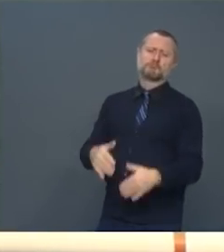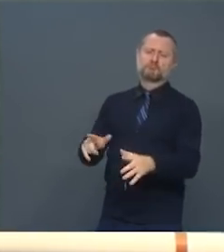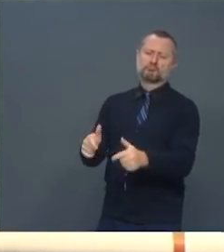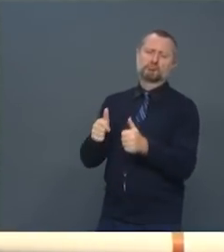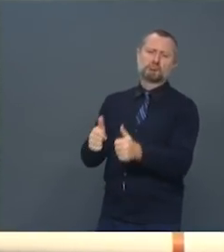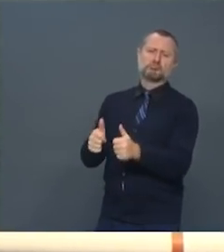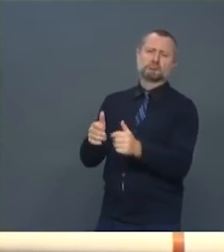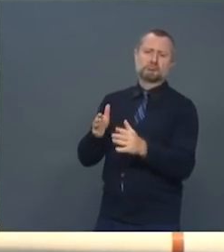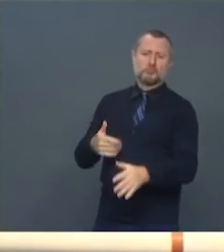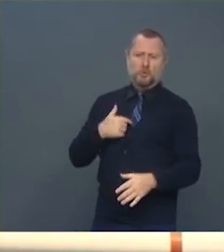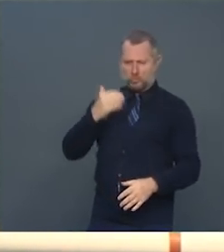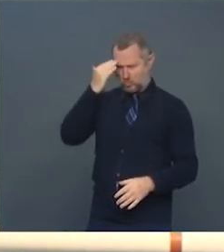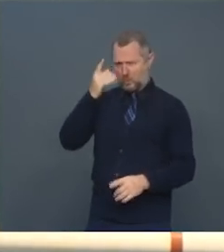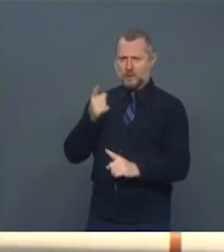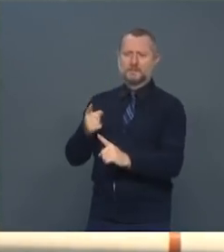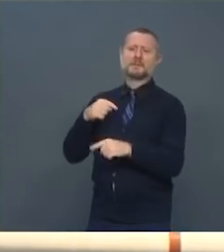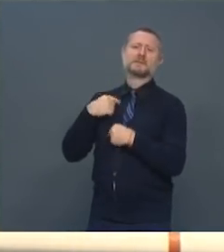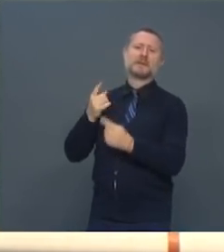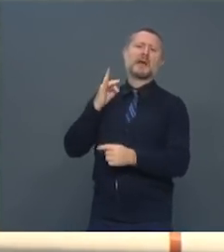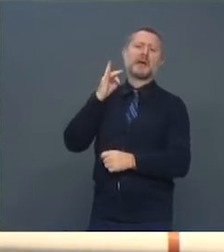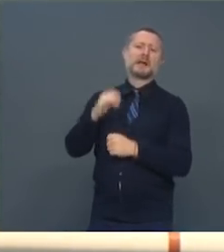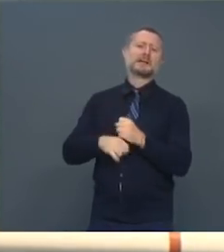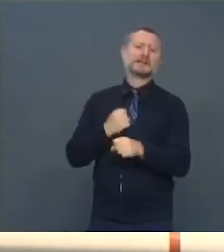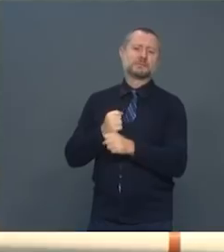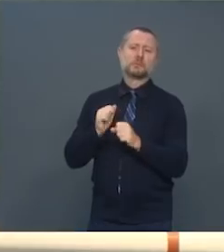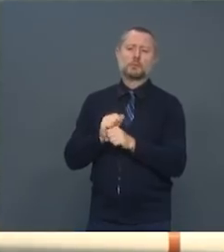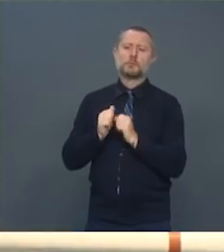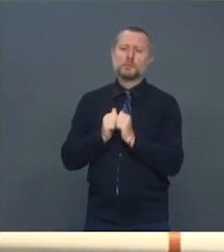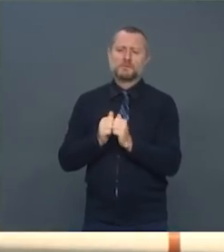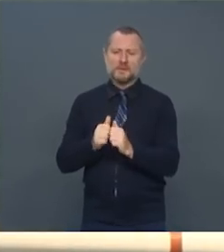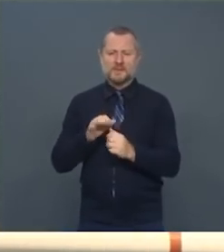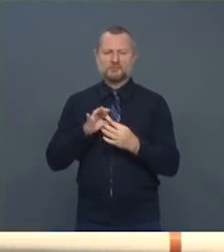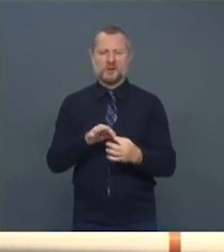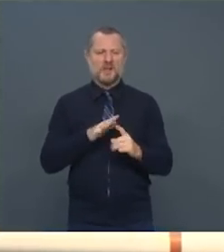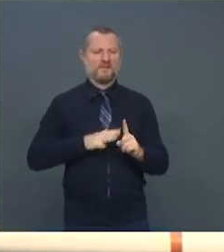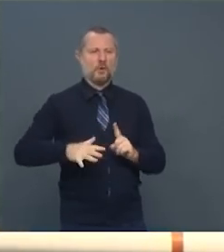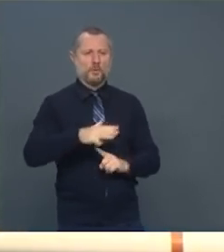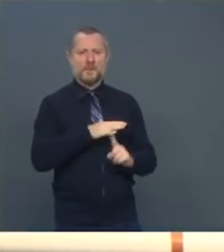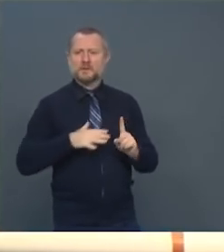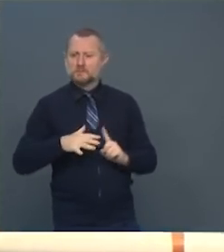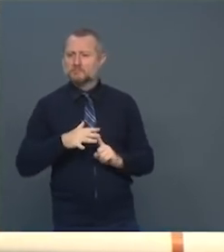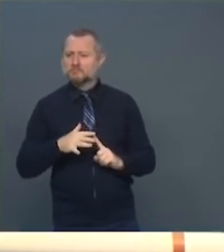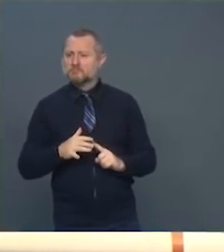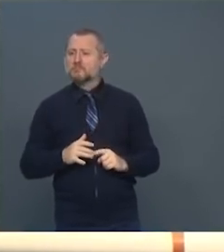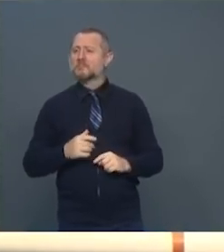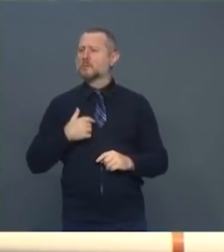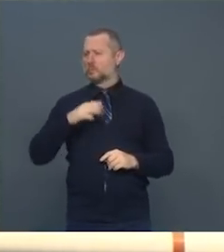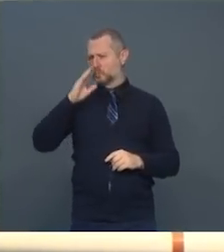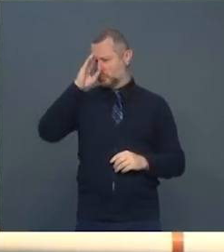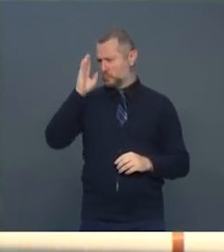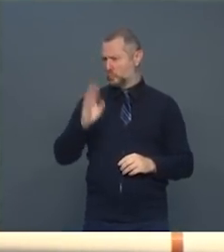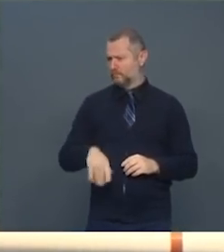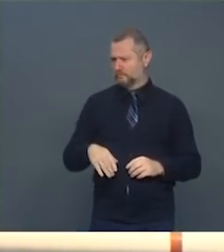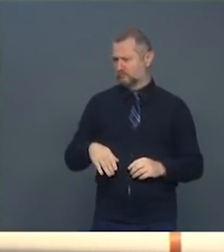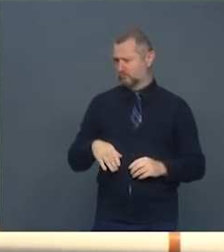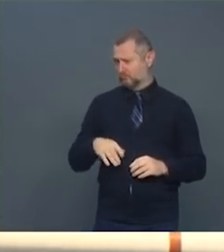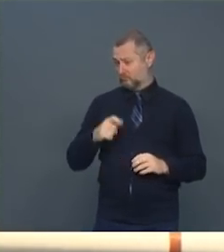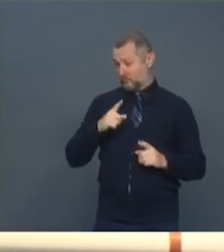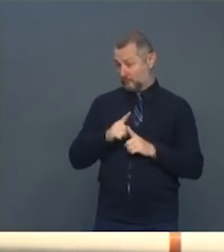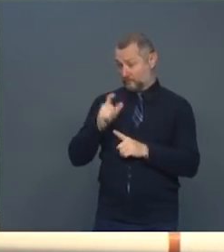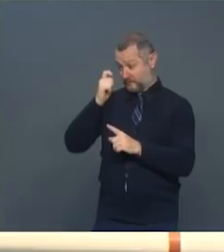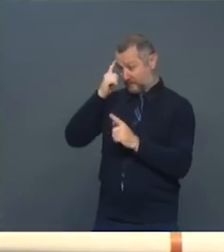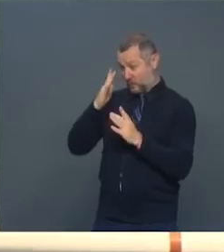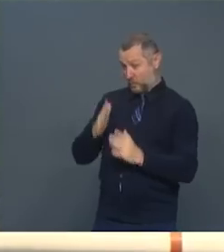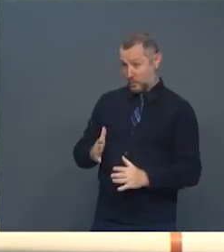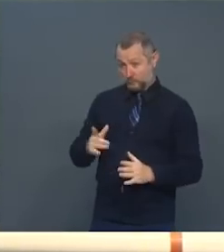from 8 years in the trenches with him on the environment. And I can say for certain that there is no governor anywhere in the nation